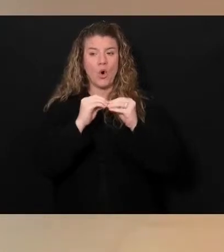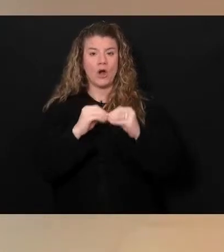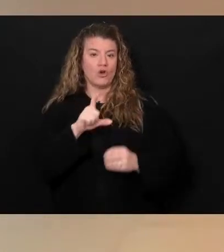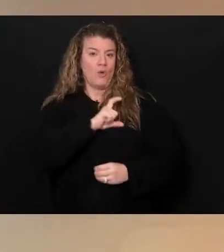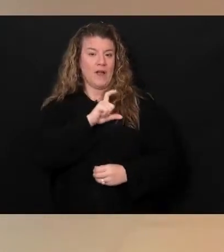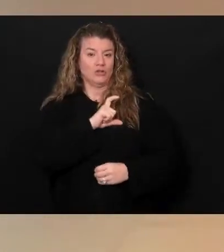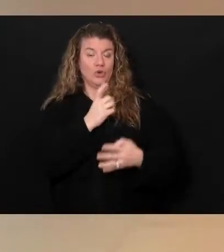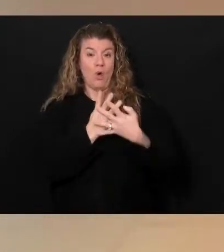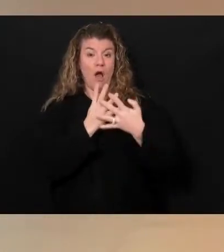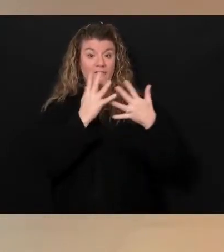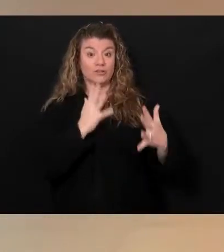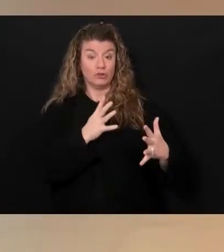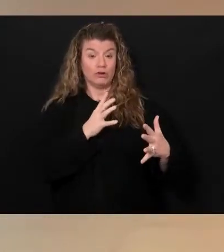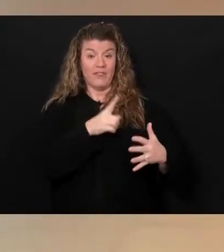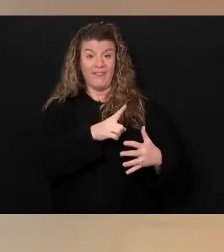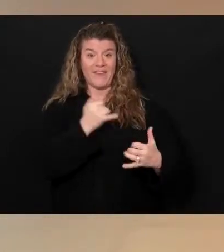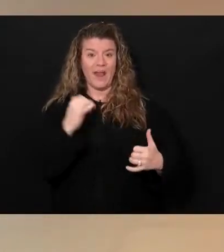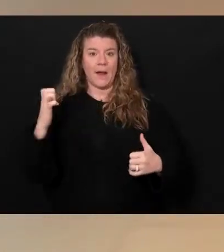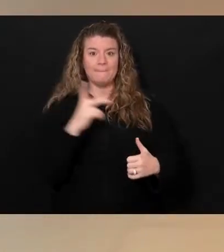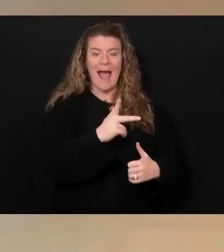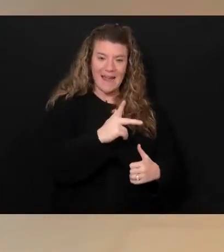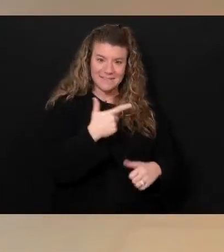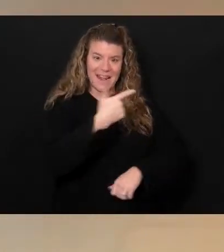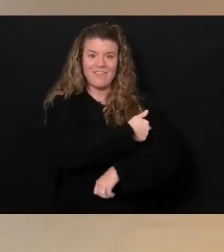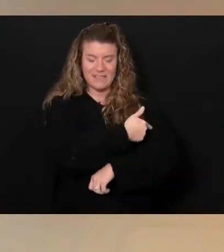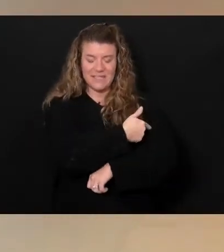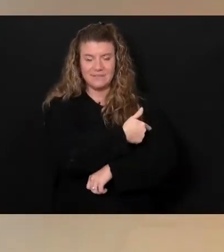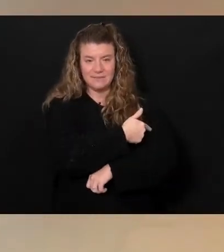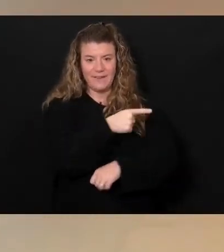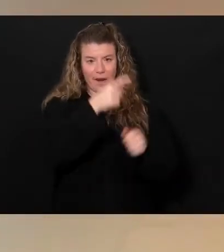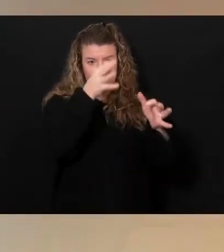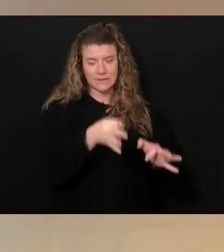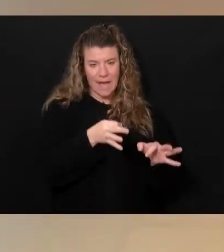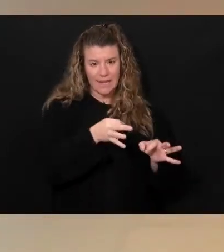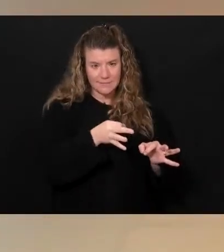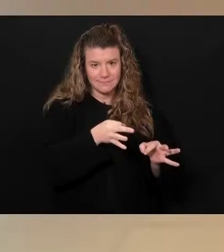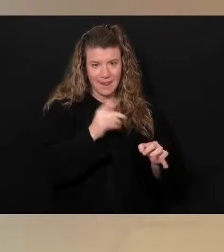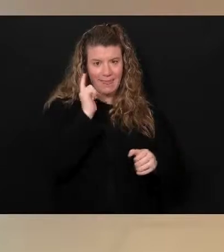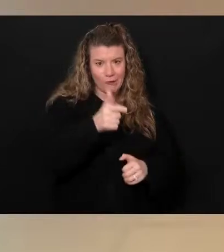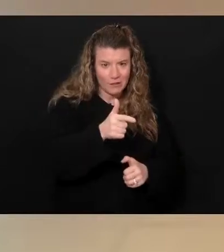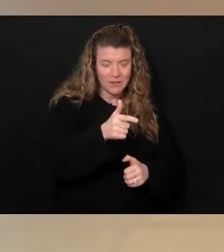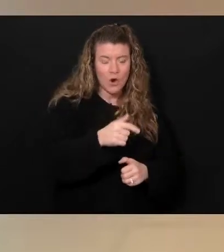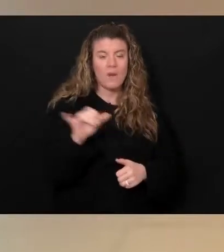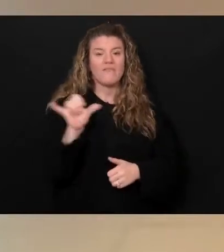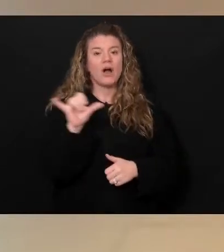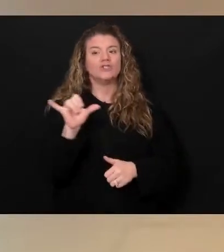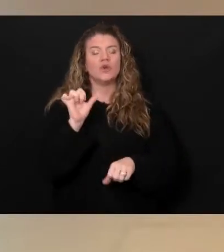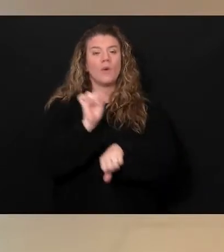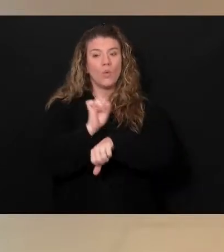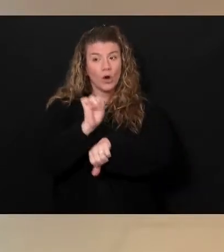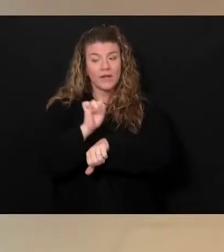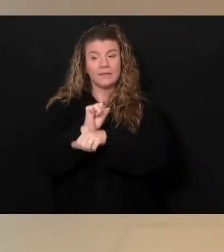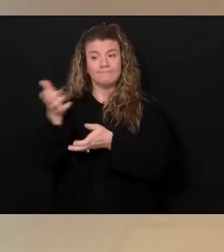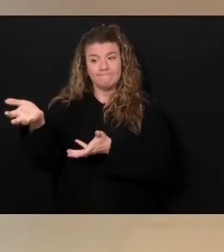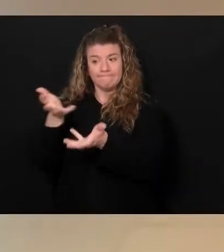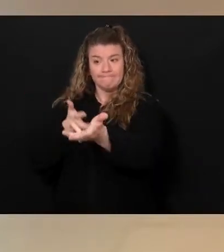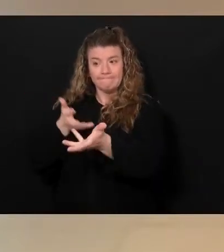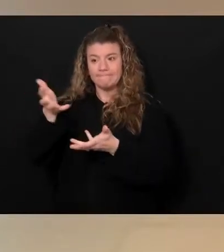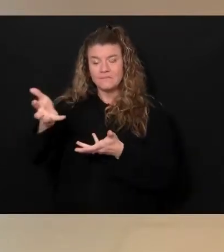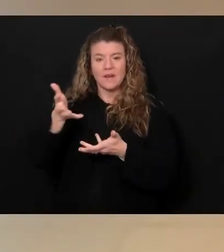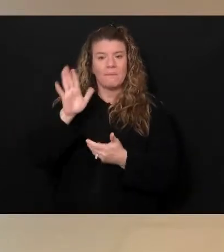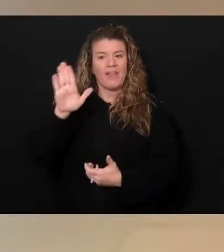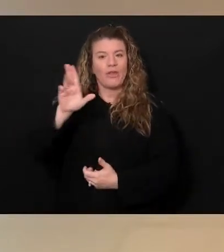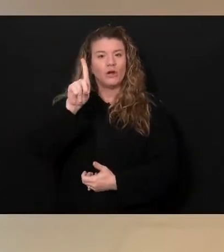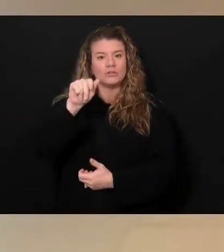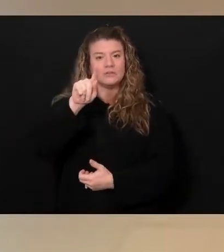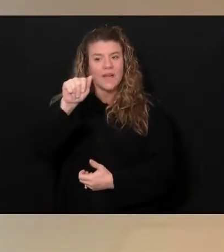come back and asked to take the vaccine. We also have been working with corrections on data related to their